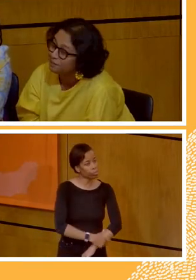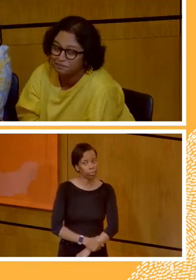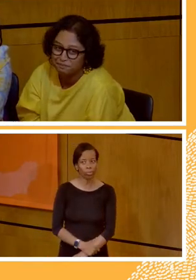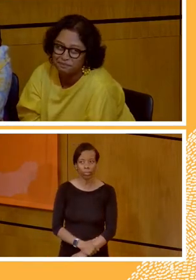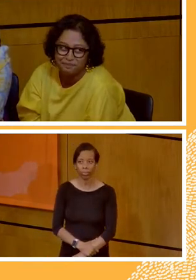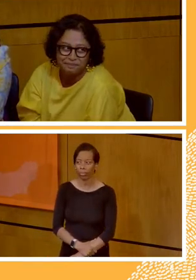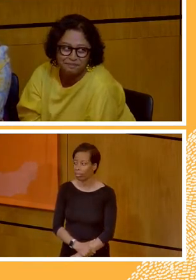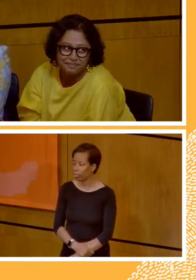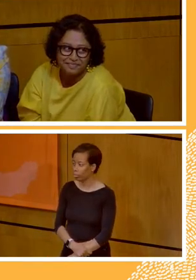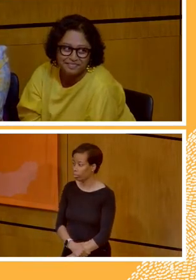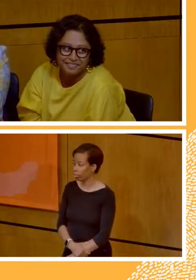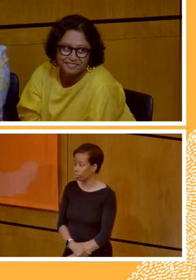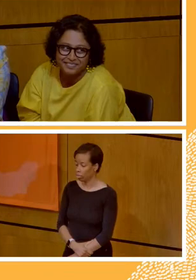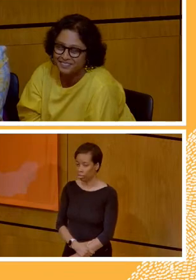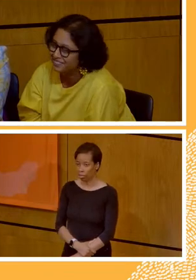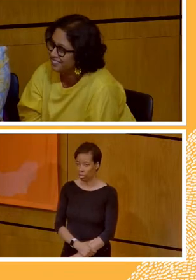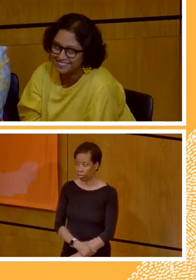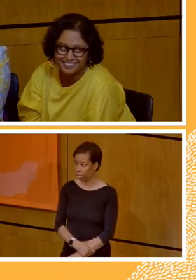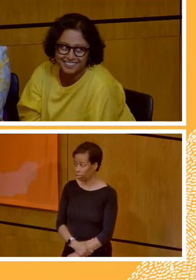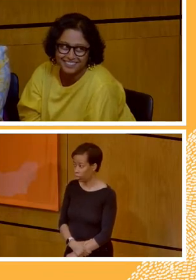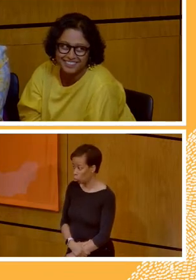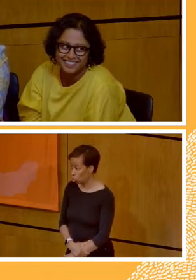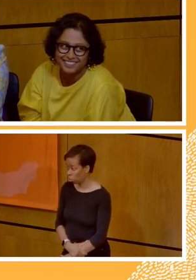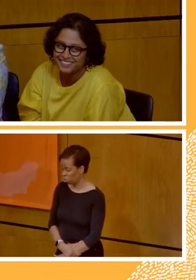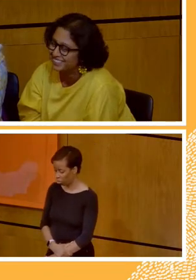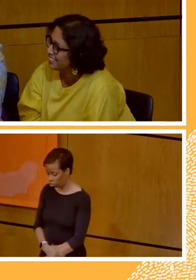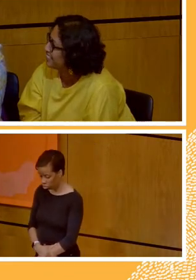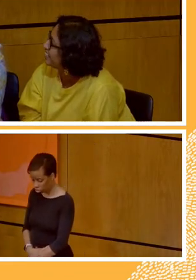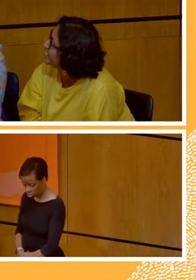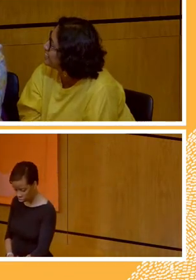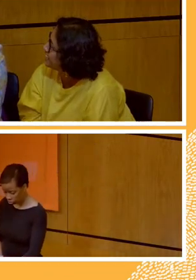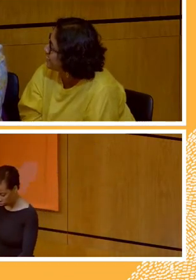cue up this audio? It was a great...